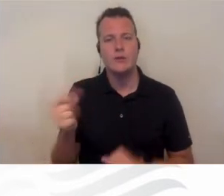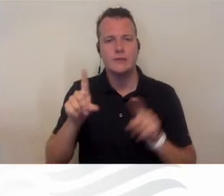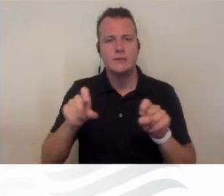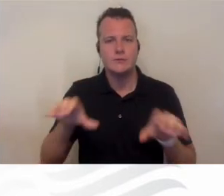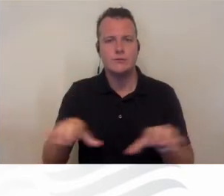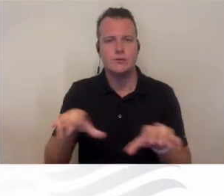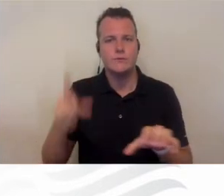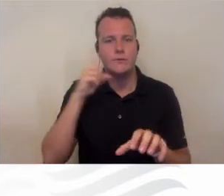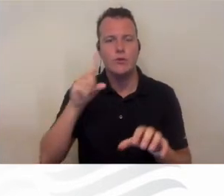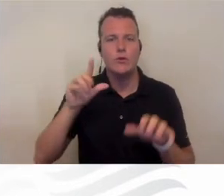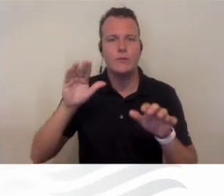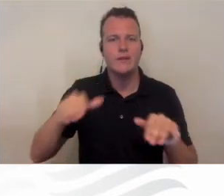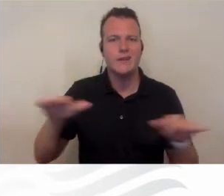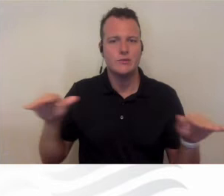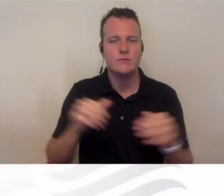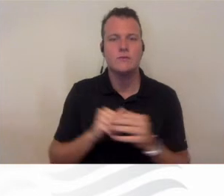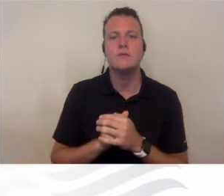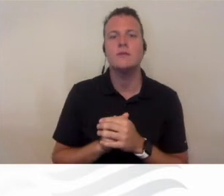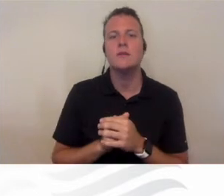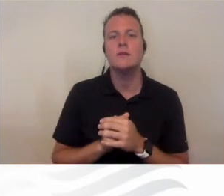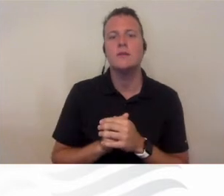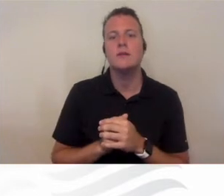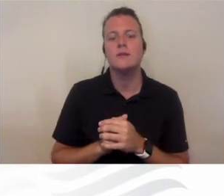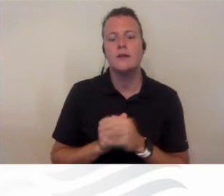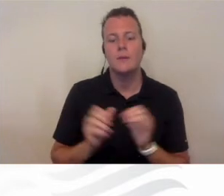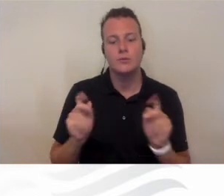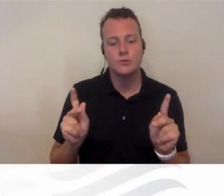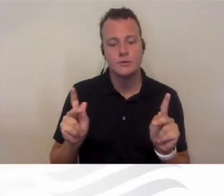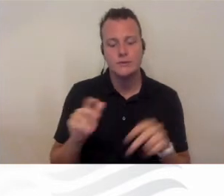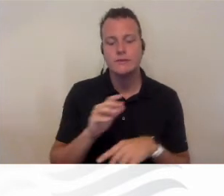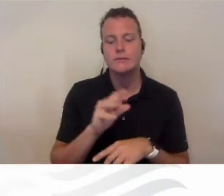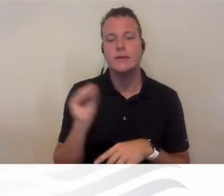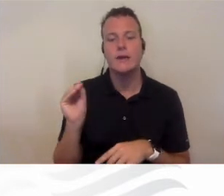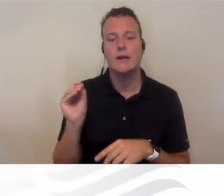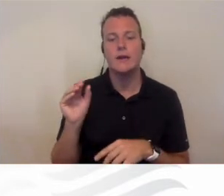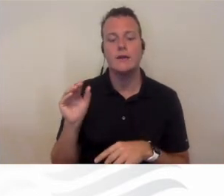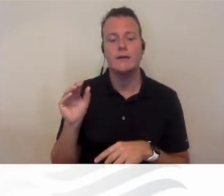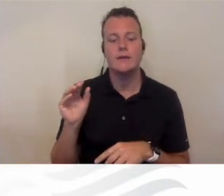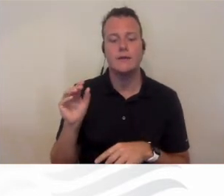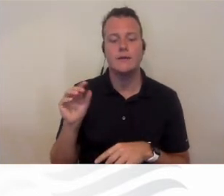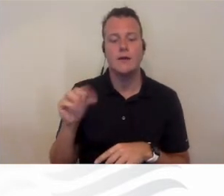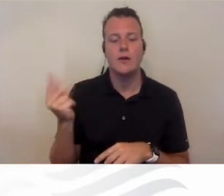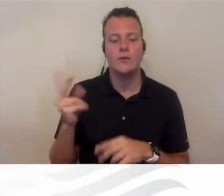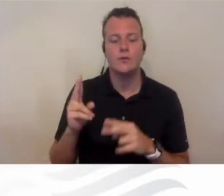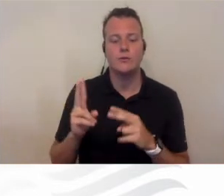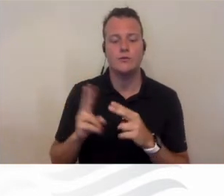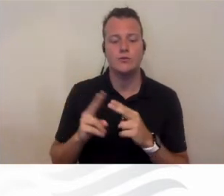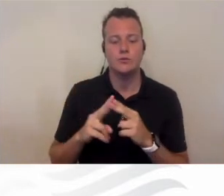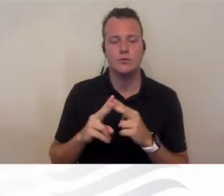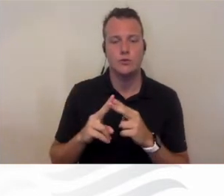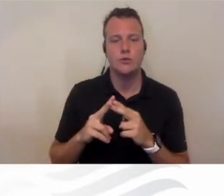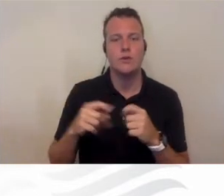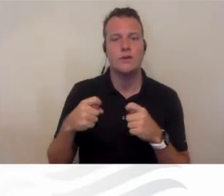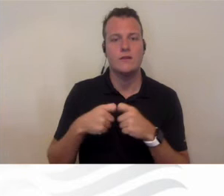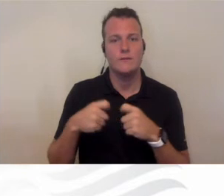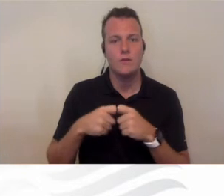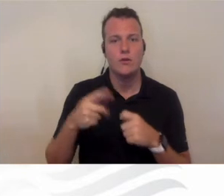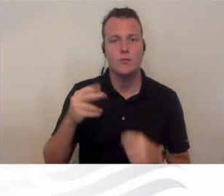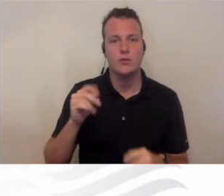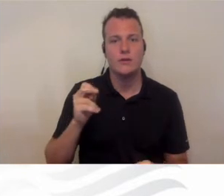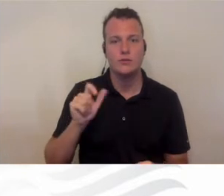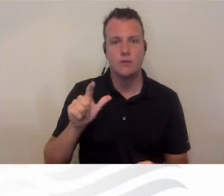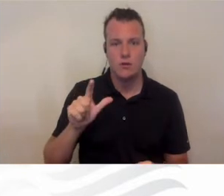pediatric opportunities. And then there's the two evoke potential codes. Limited